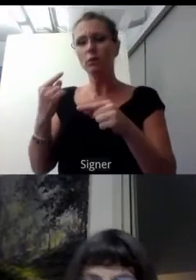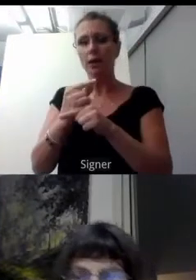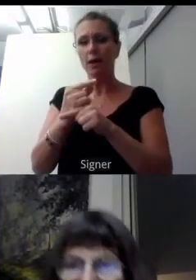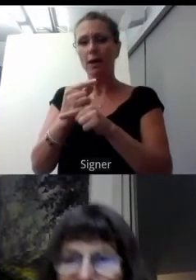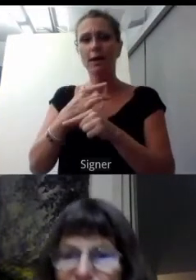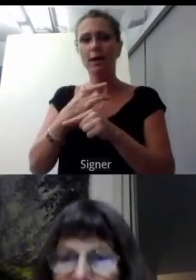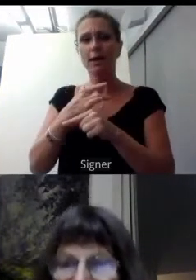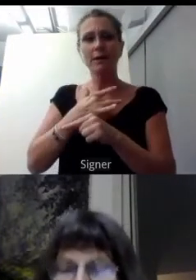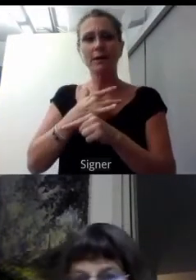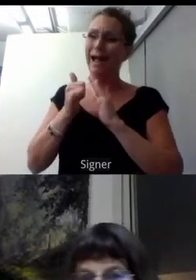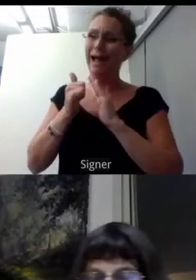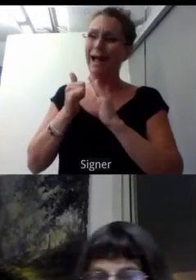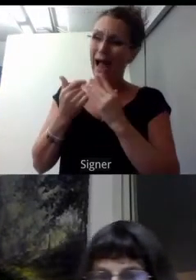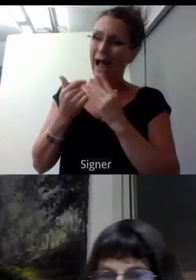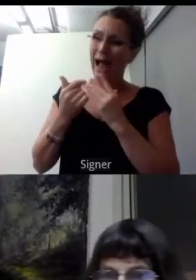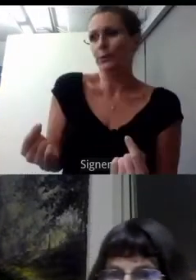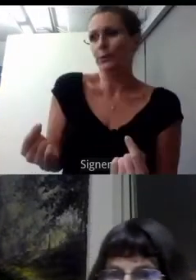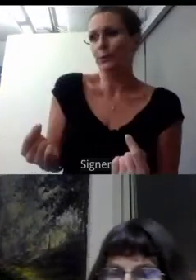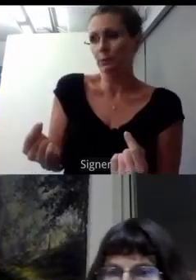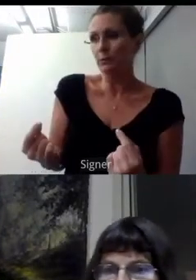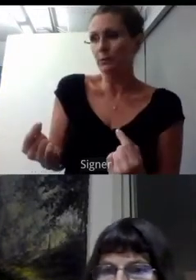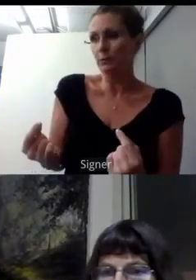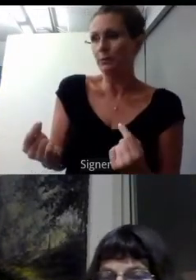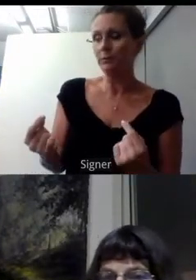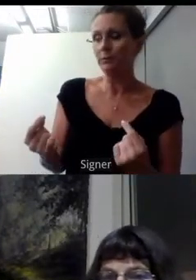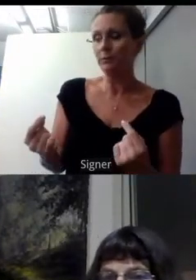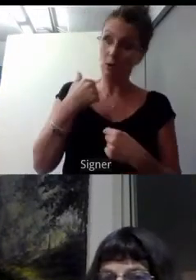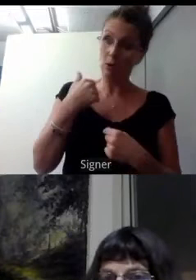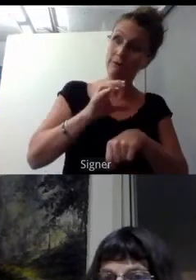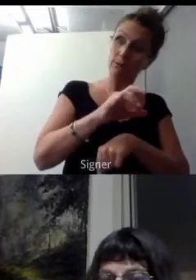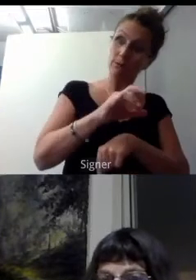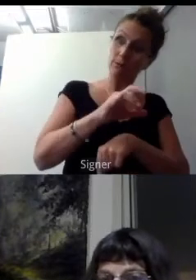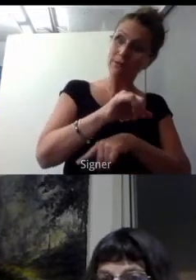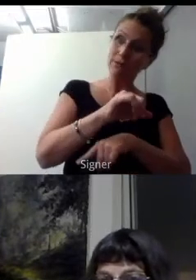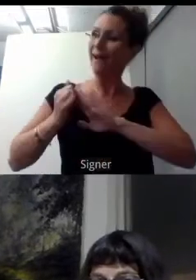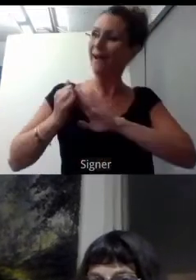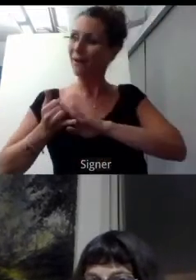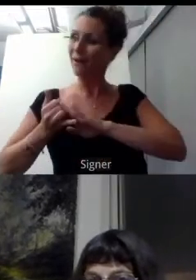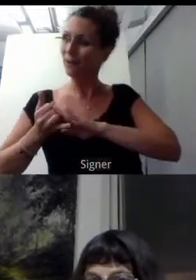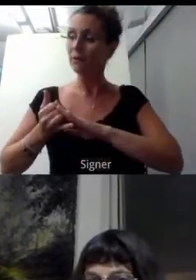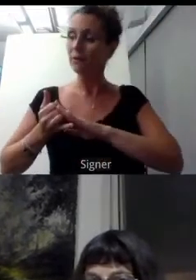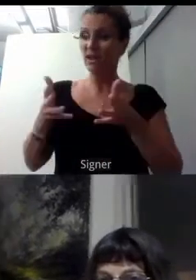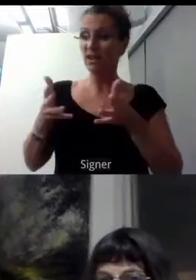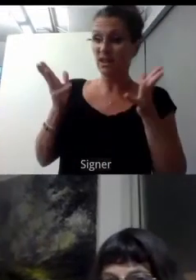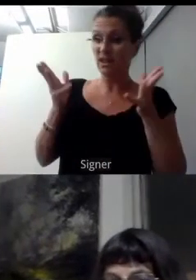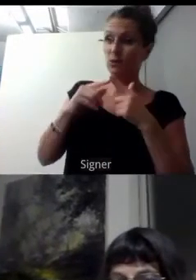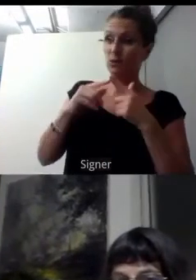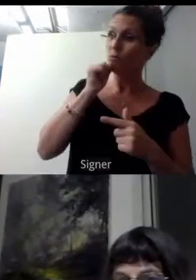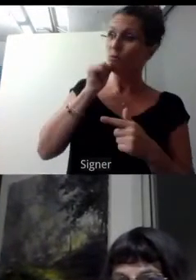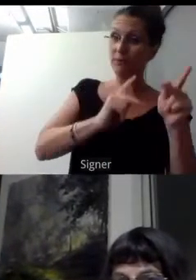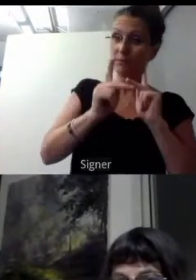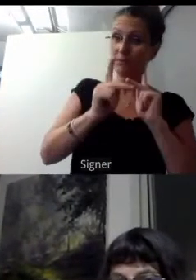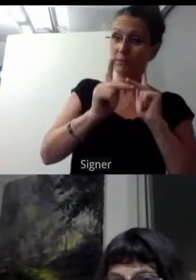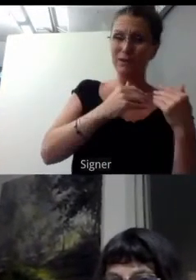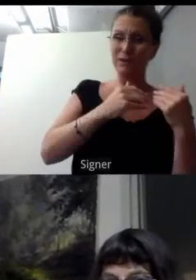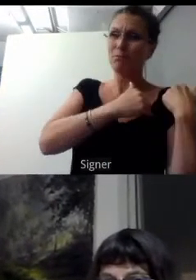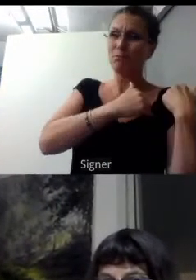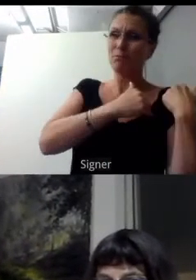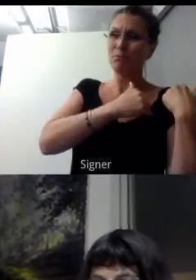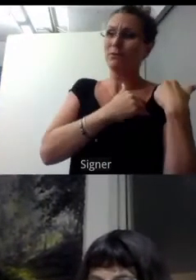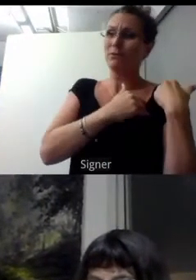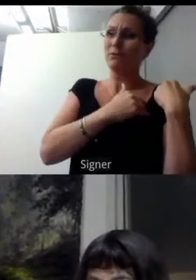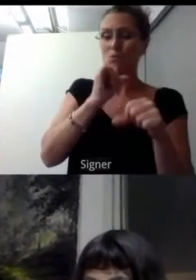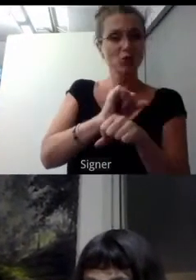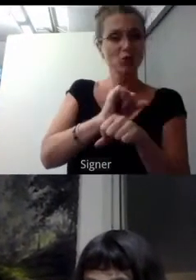if enforcement is left to private individuals, it's just a burden that won't work. if the combination